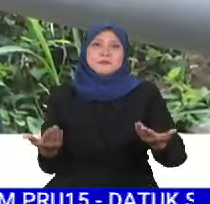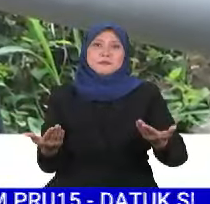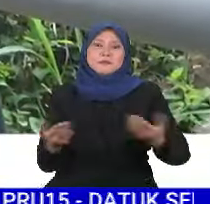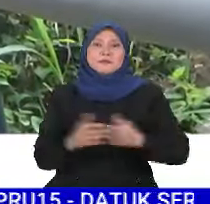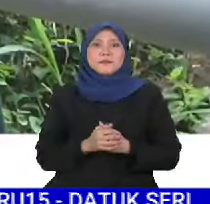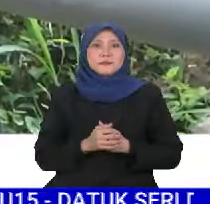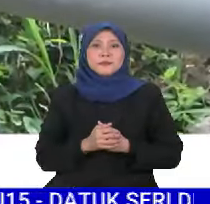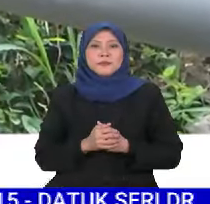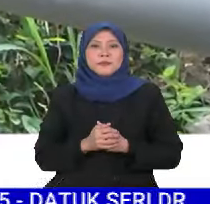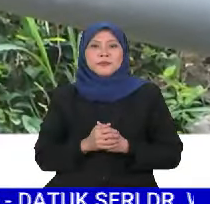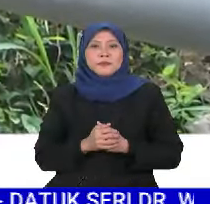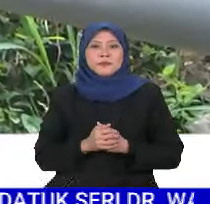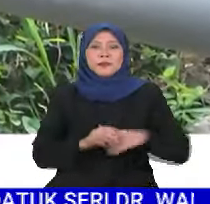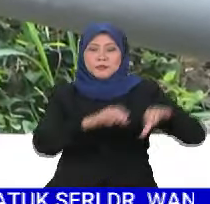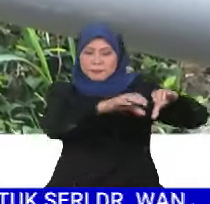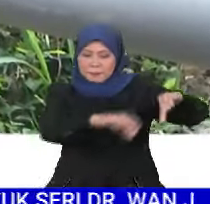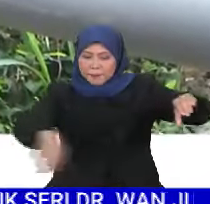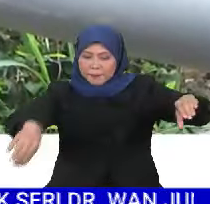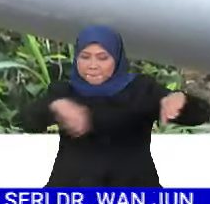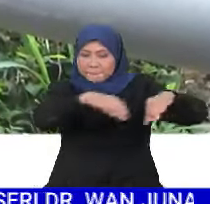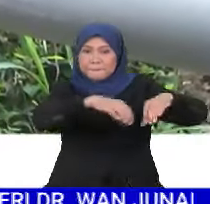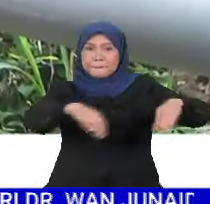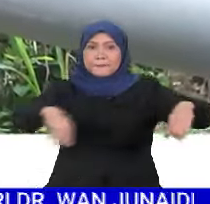contractor has put up just two